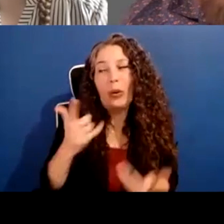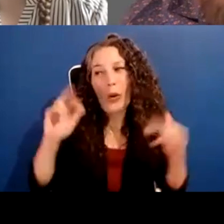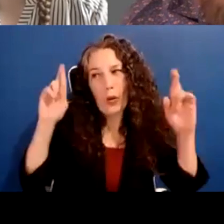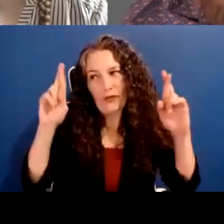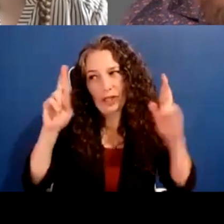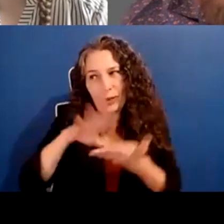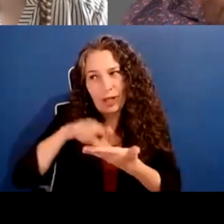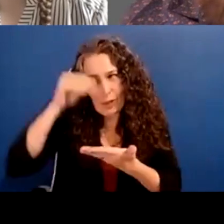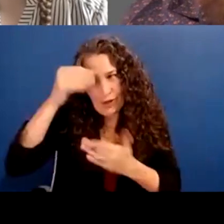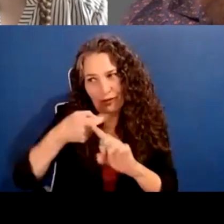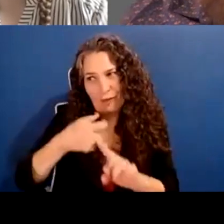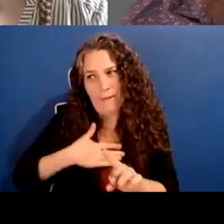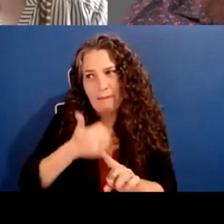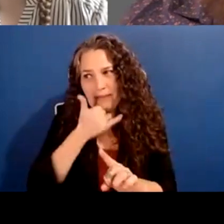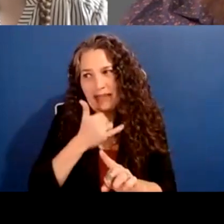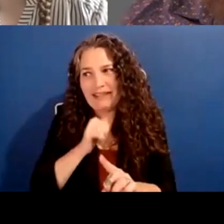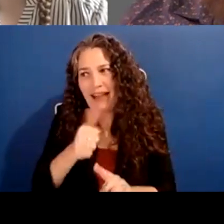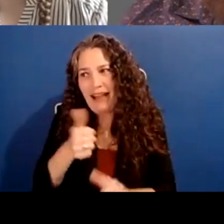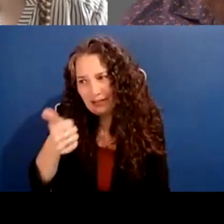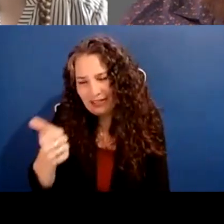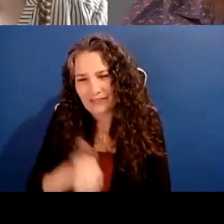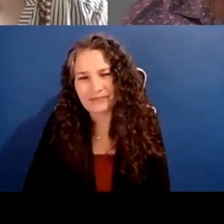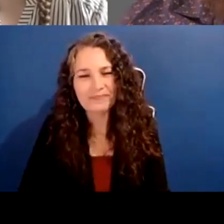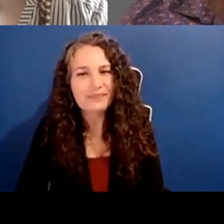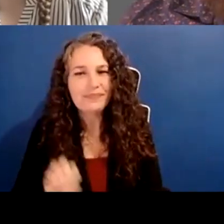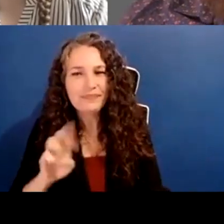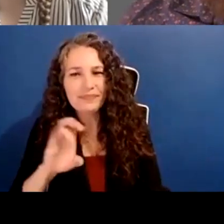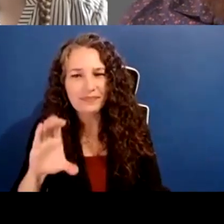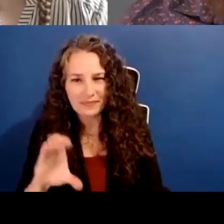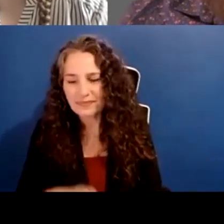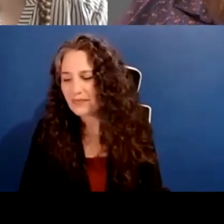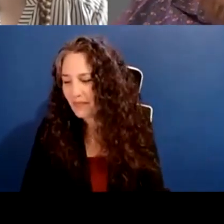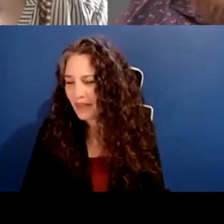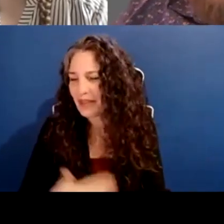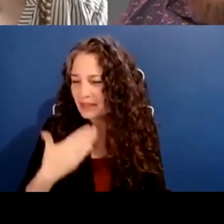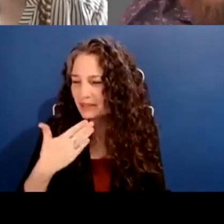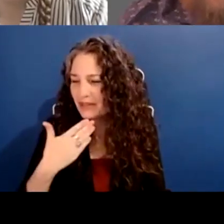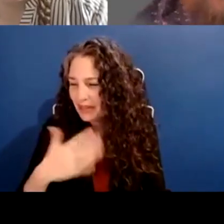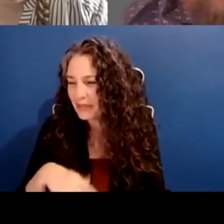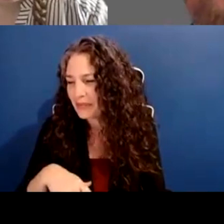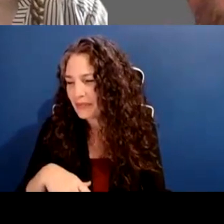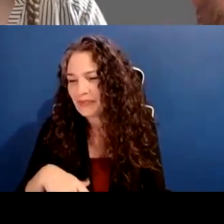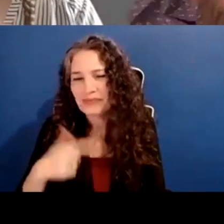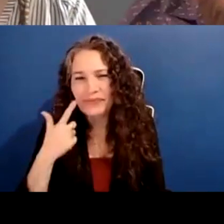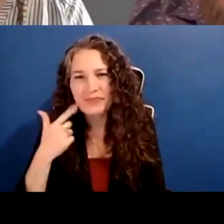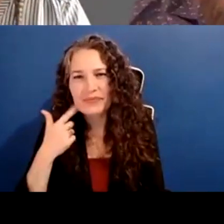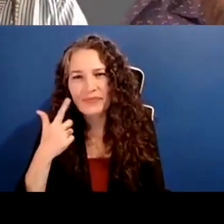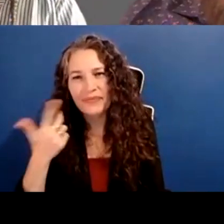And I will say we're learning from him as we go, because some of these questions are a little bit long as well. But